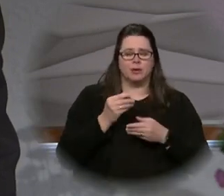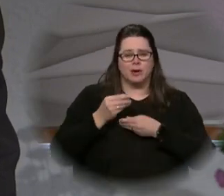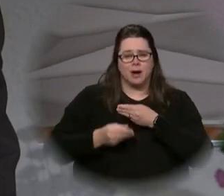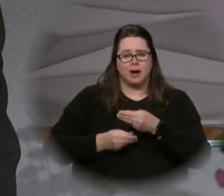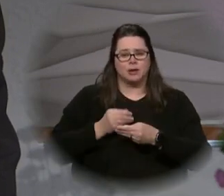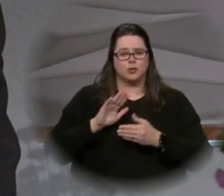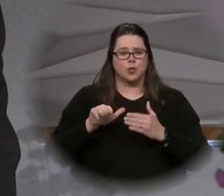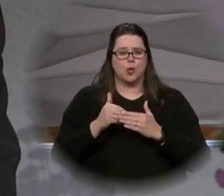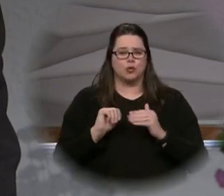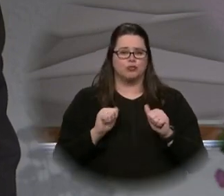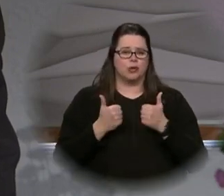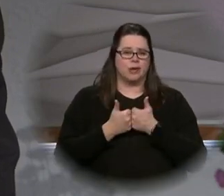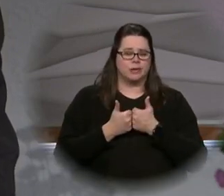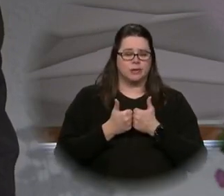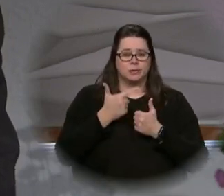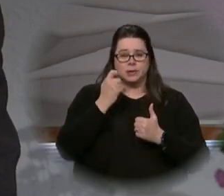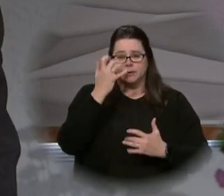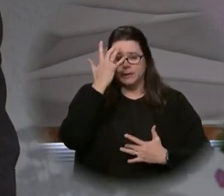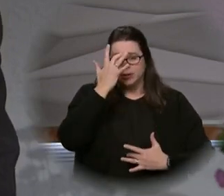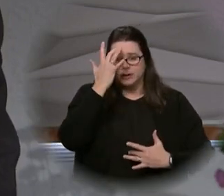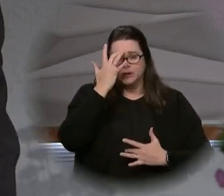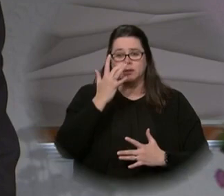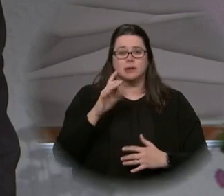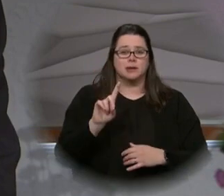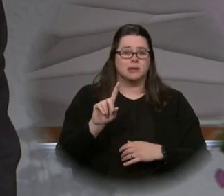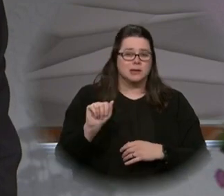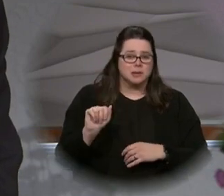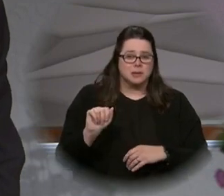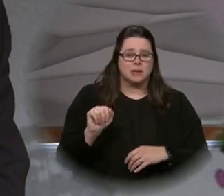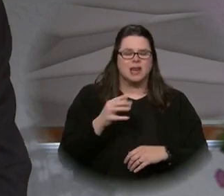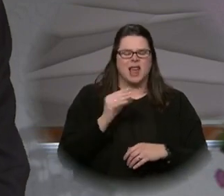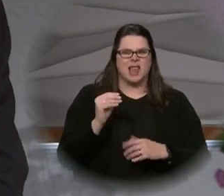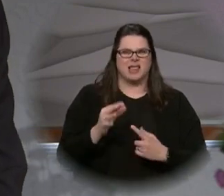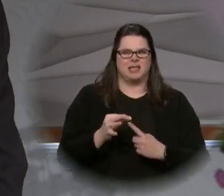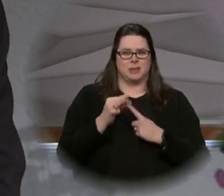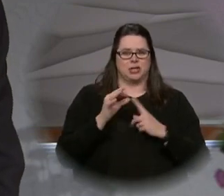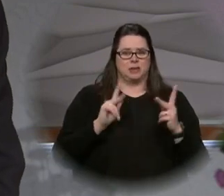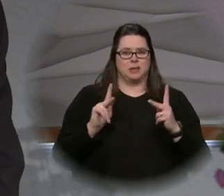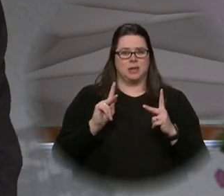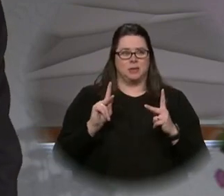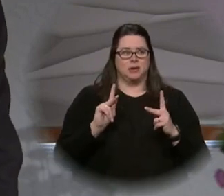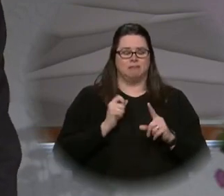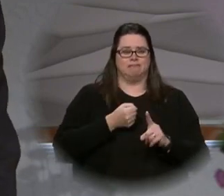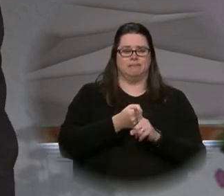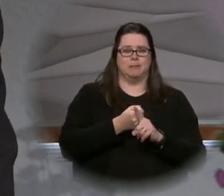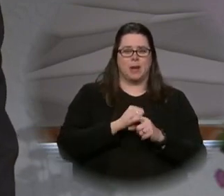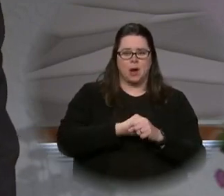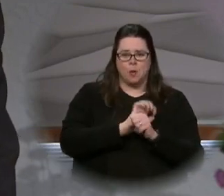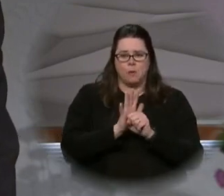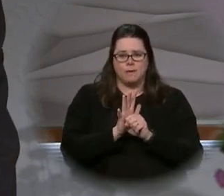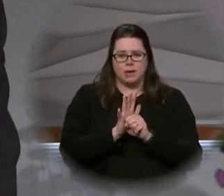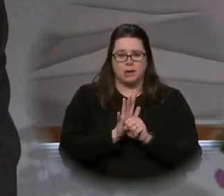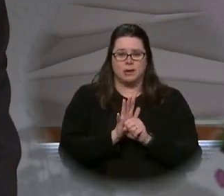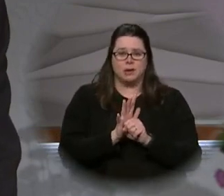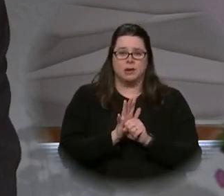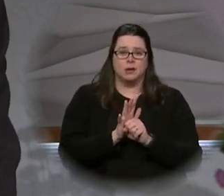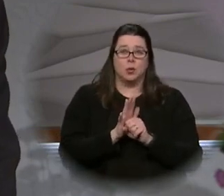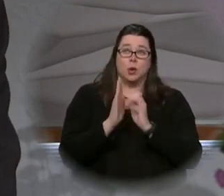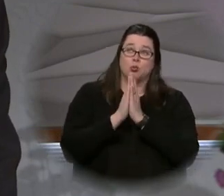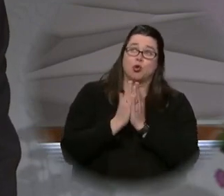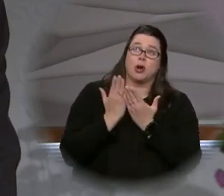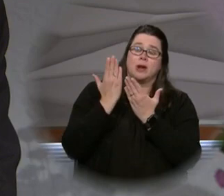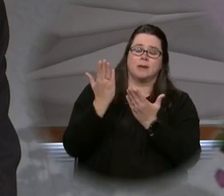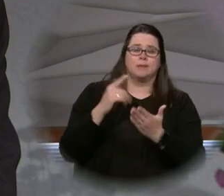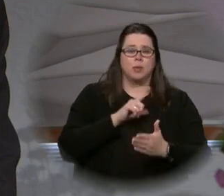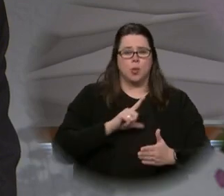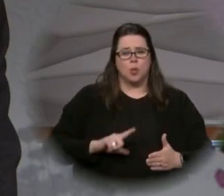all challenged by illness, a disability, and especially those impacted by COVID-19, we pray